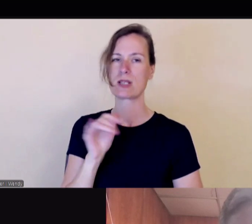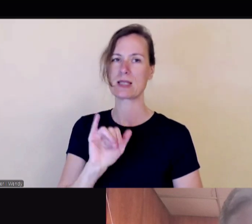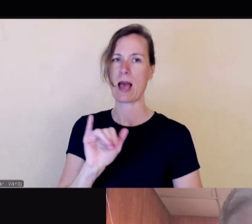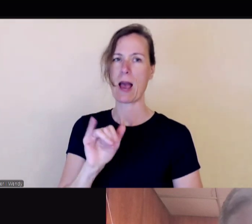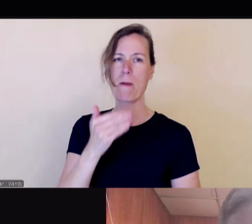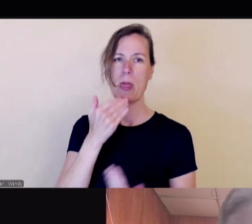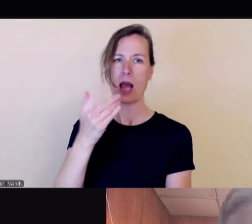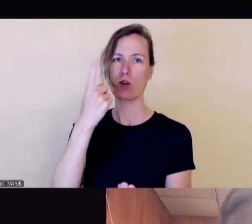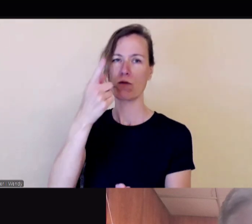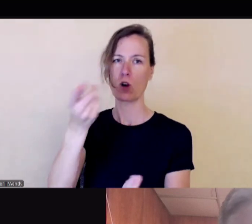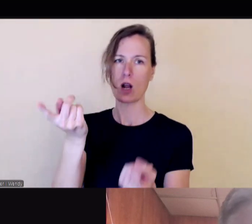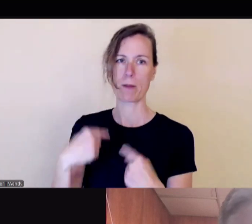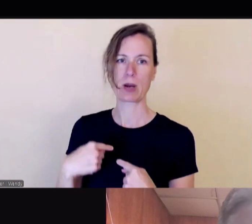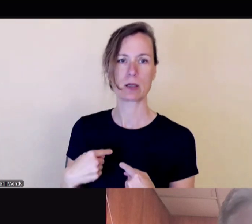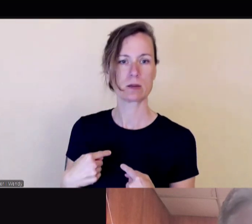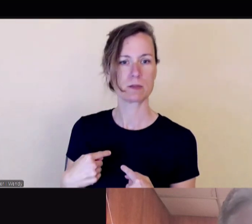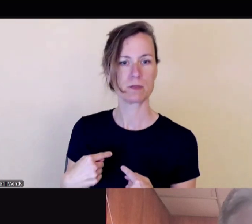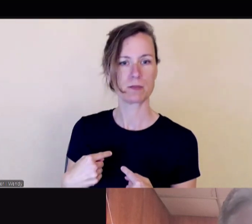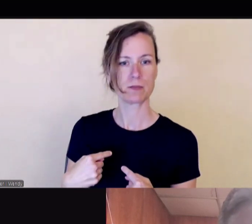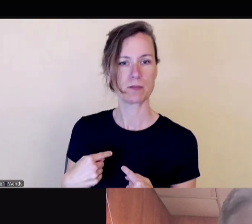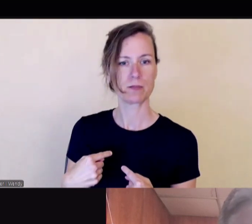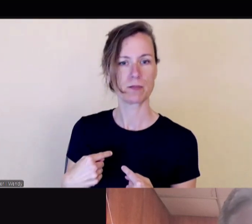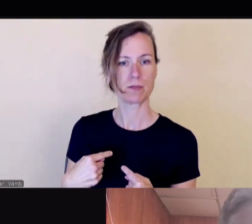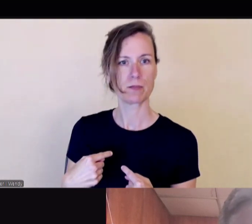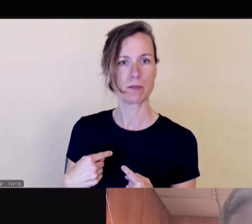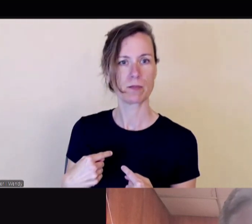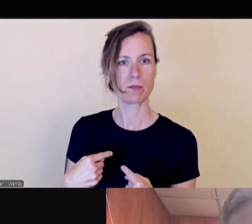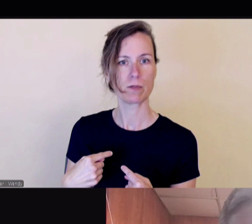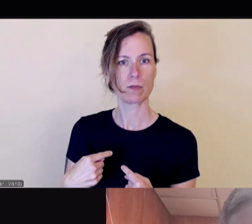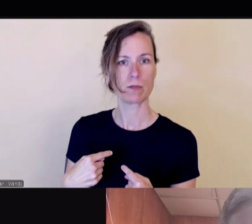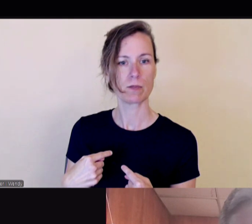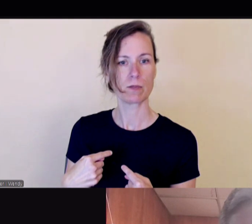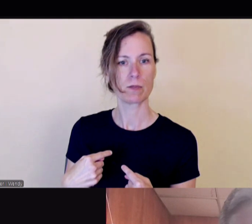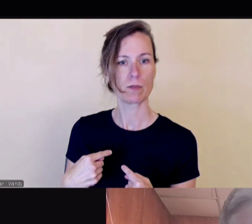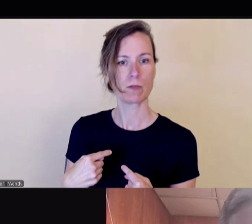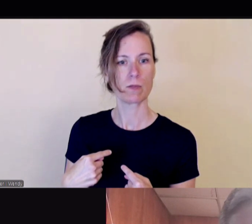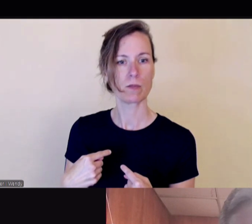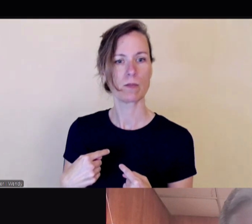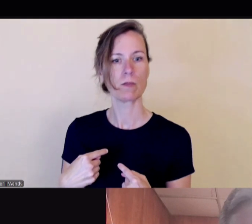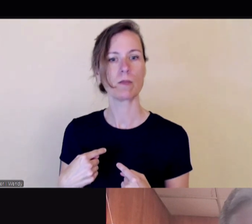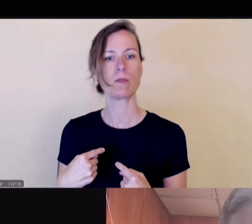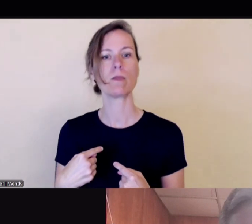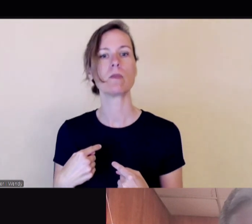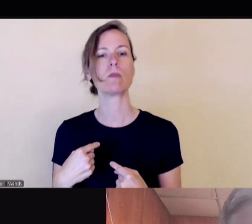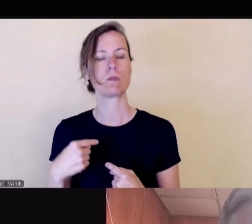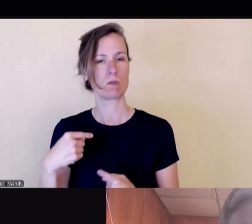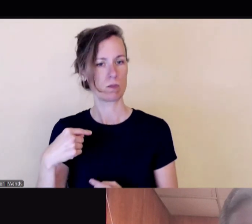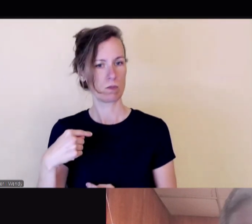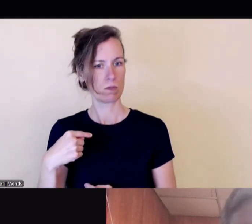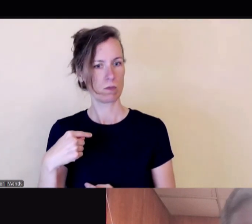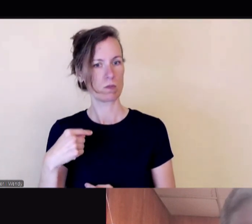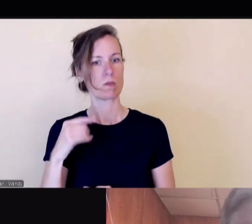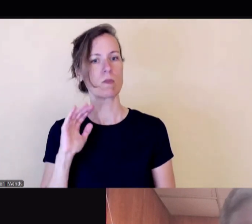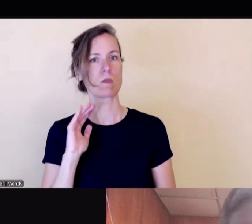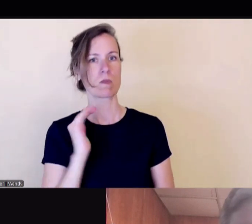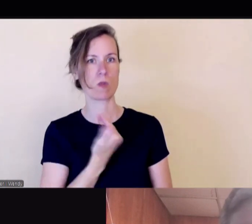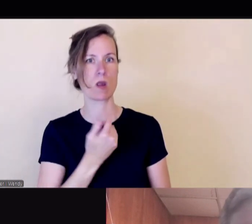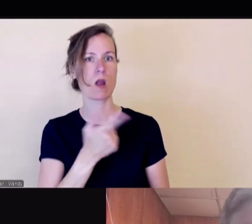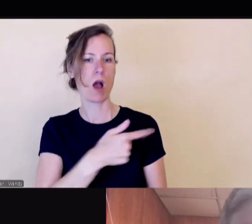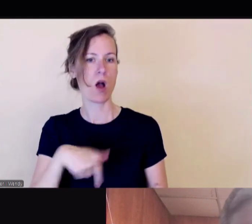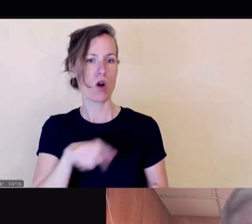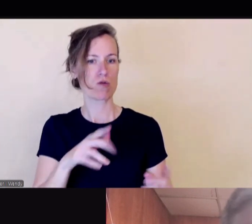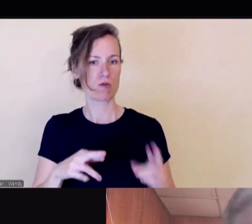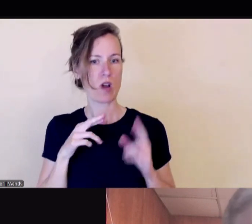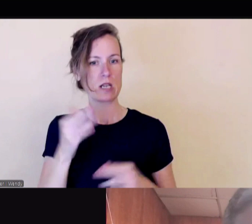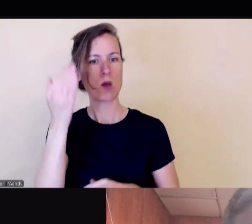Many of my constituents are aware that I've had way more jobs than I probably needed to have. So one of them was Civil Rights Program Manager for the federal government.